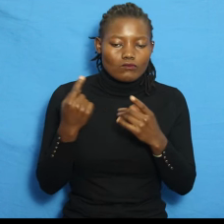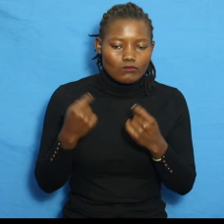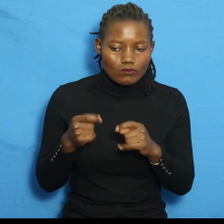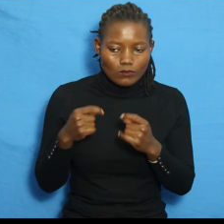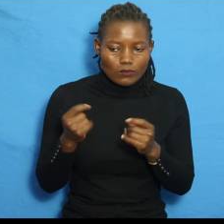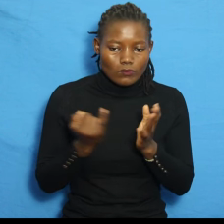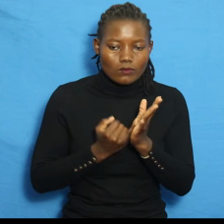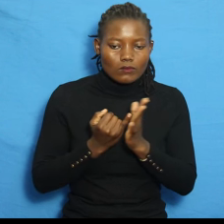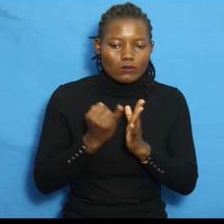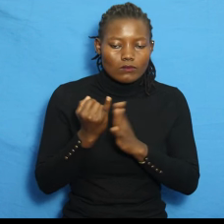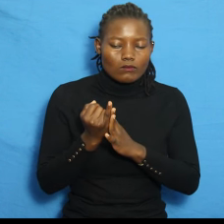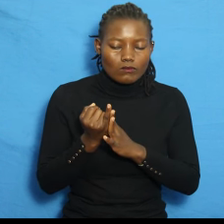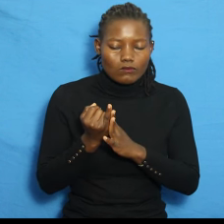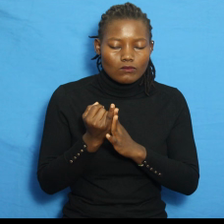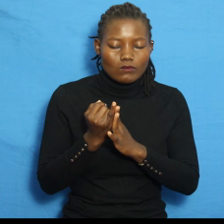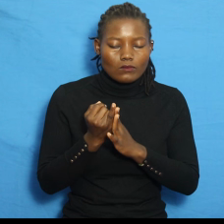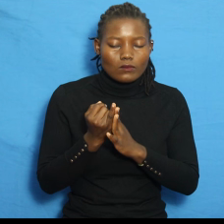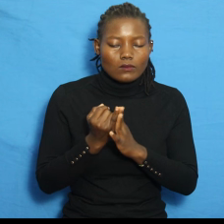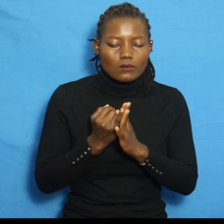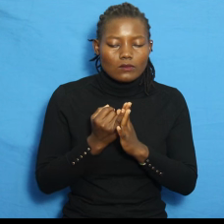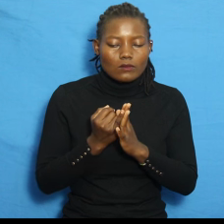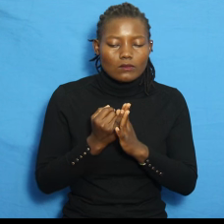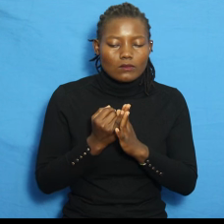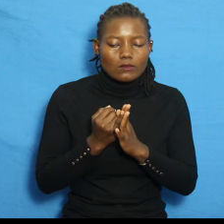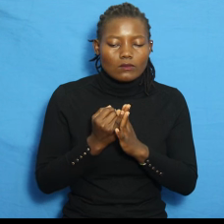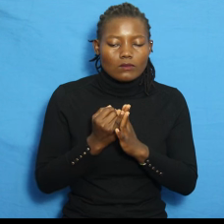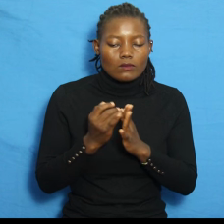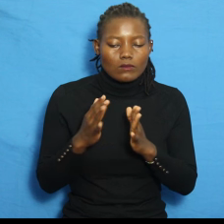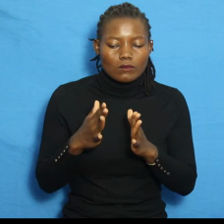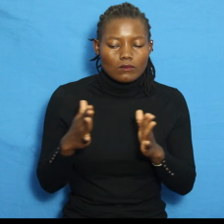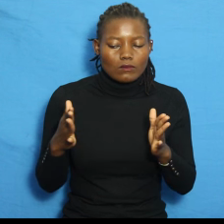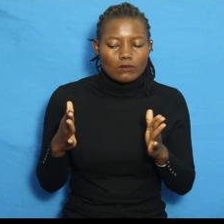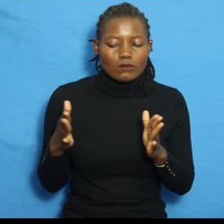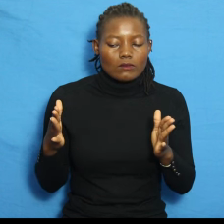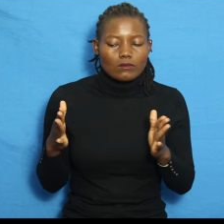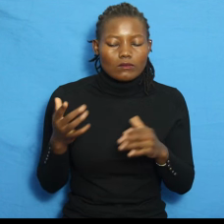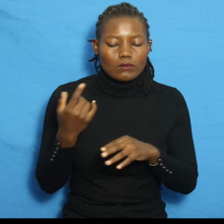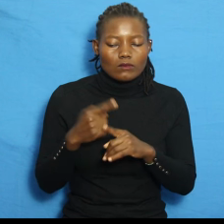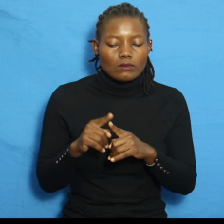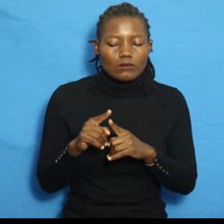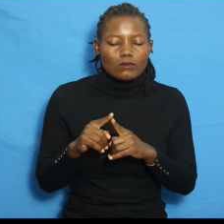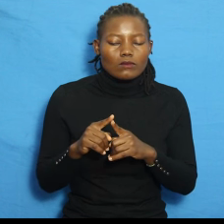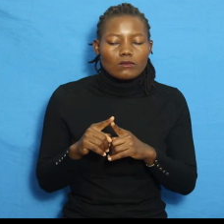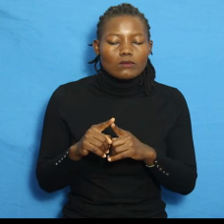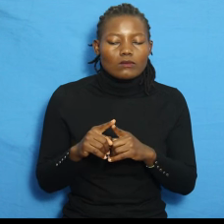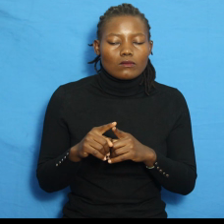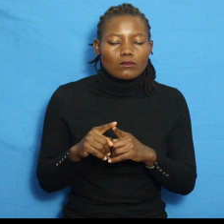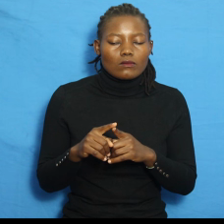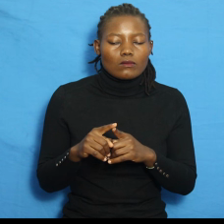into off-season training. You are trying to get to increase the hypertrophy or to increase the size of the